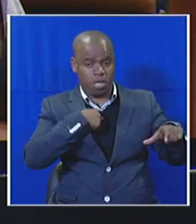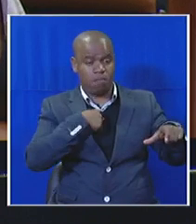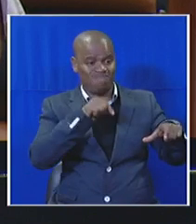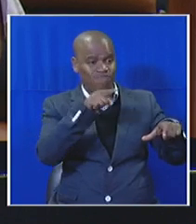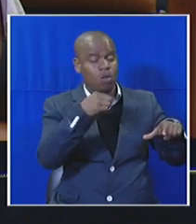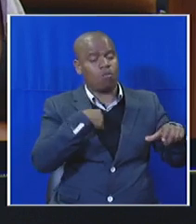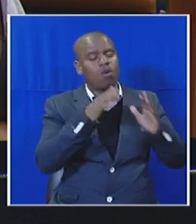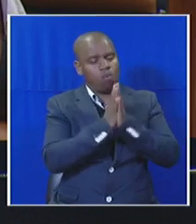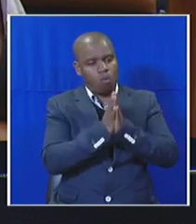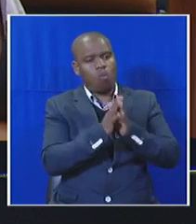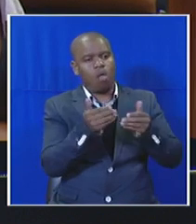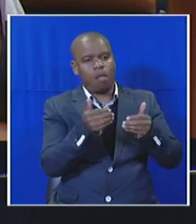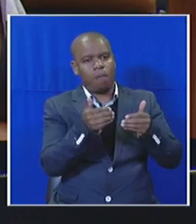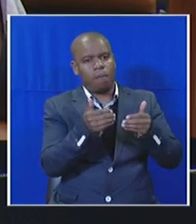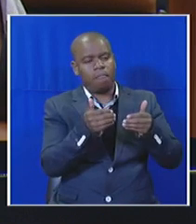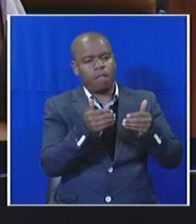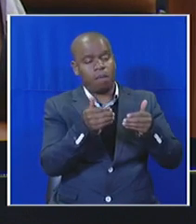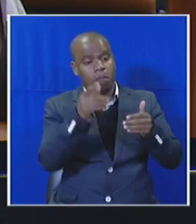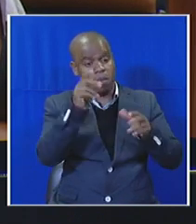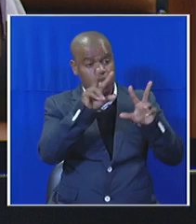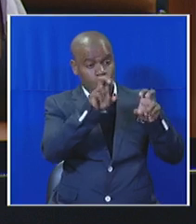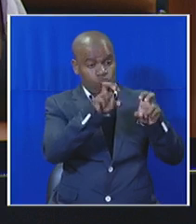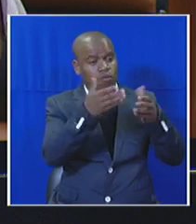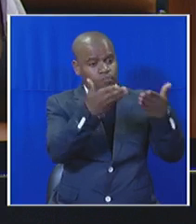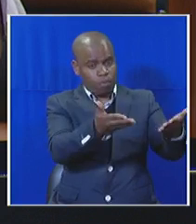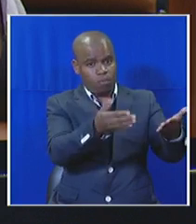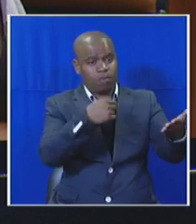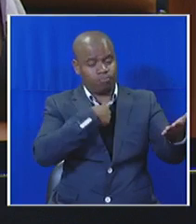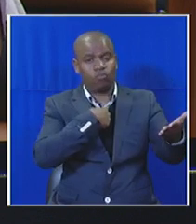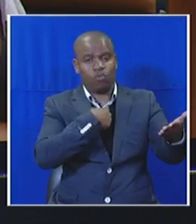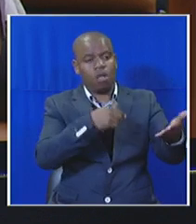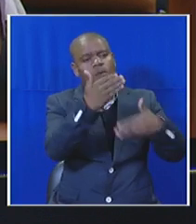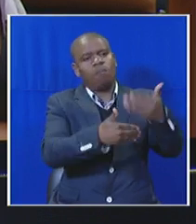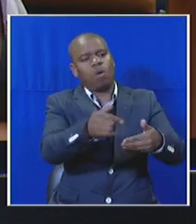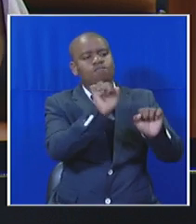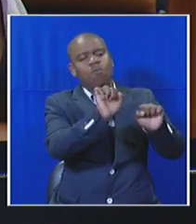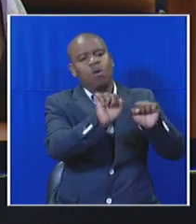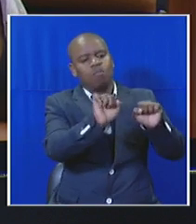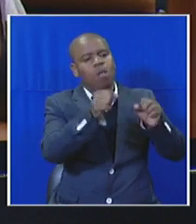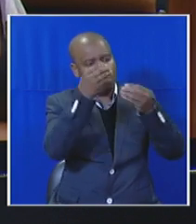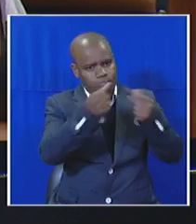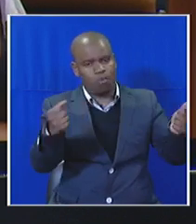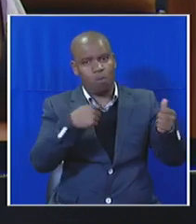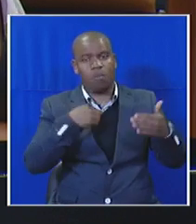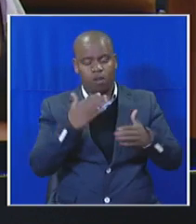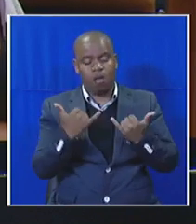offices to deal with. Today, the business before the House has just been